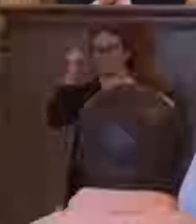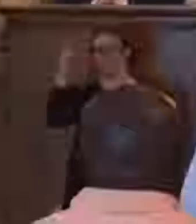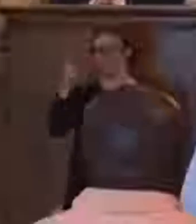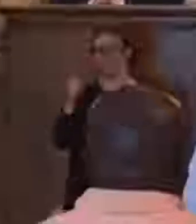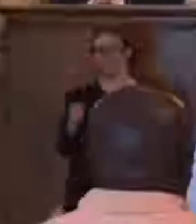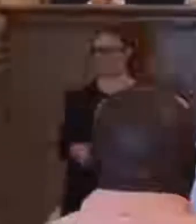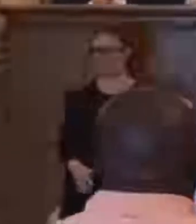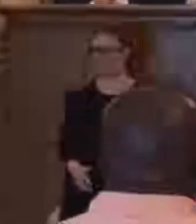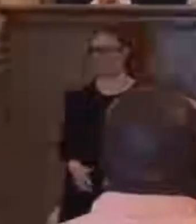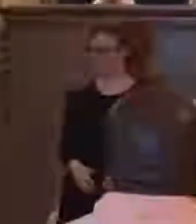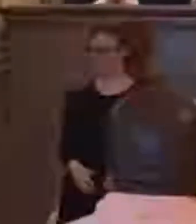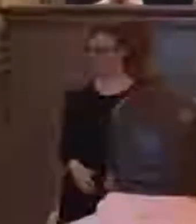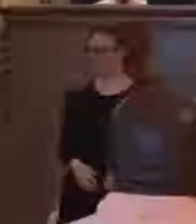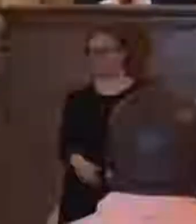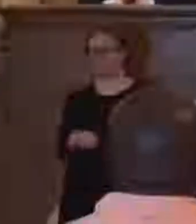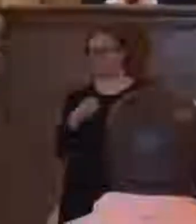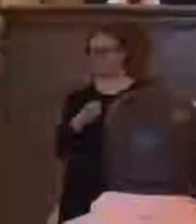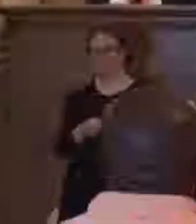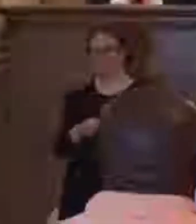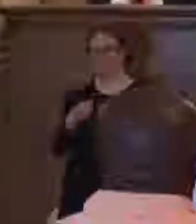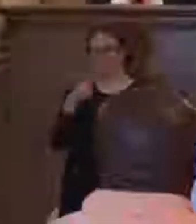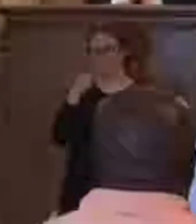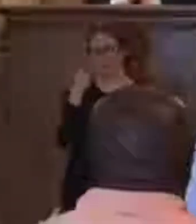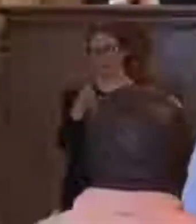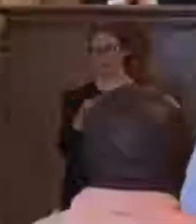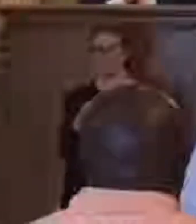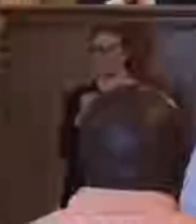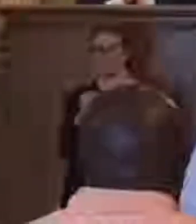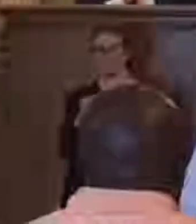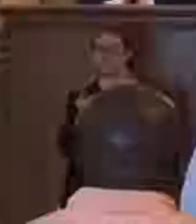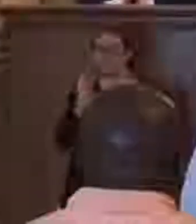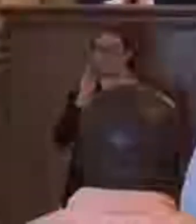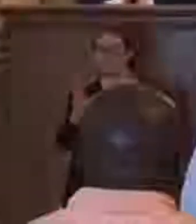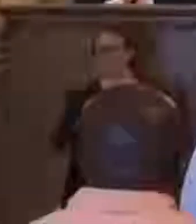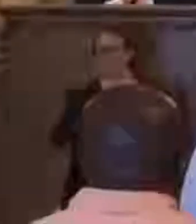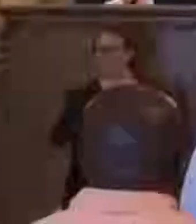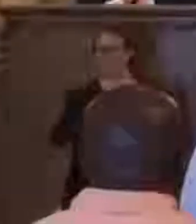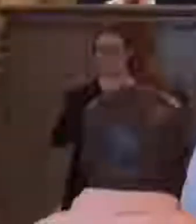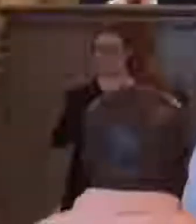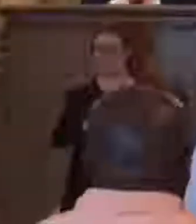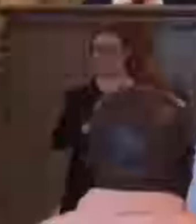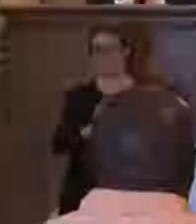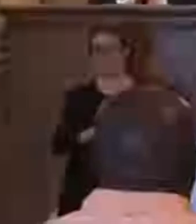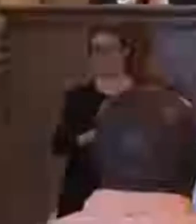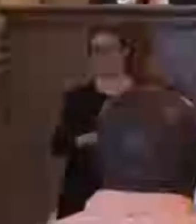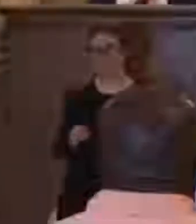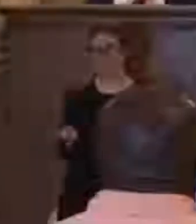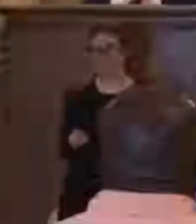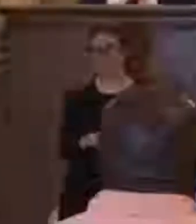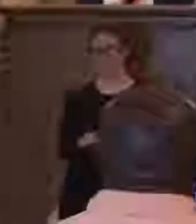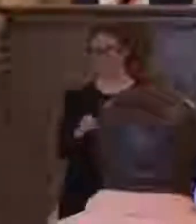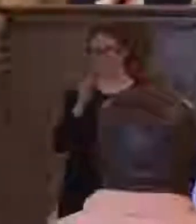along with them? I tell you that he will avenge them speedily.